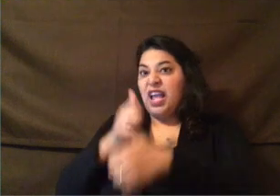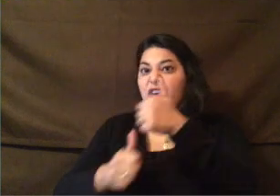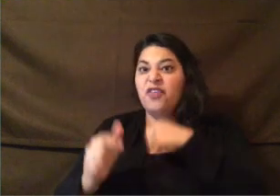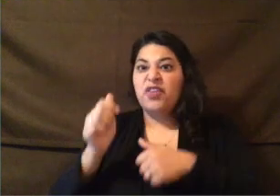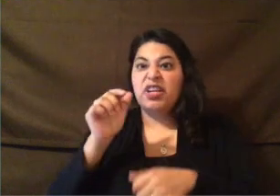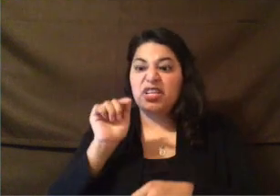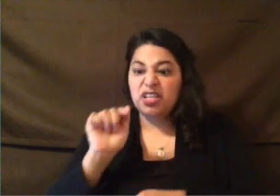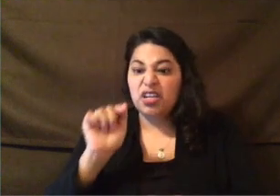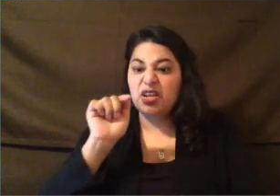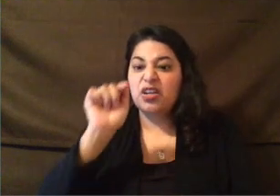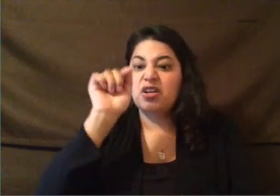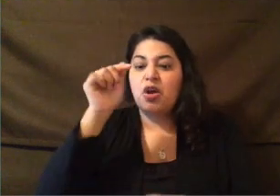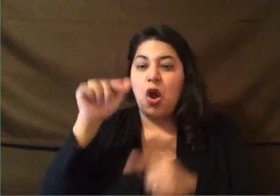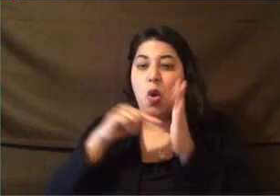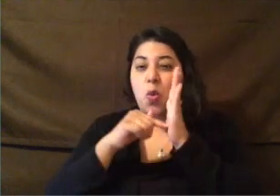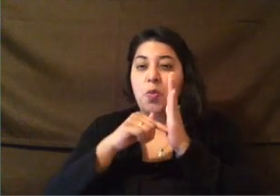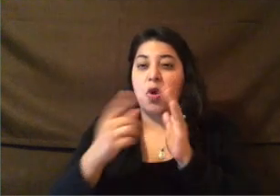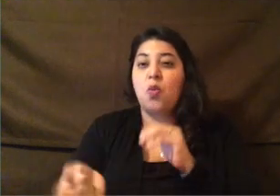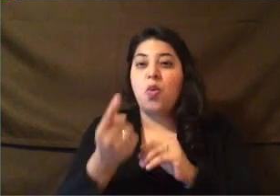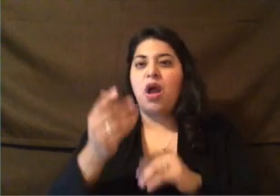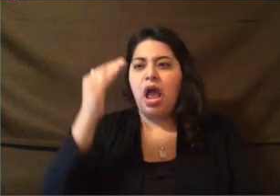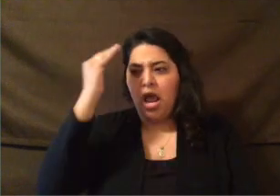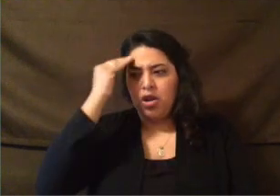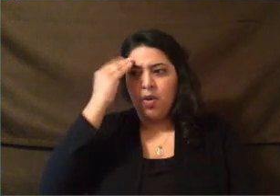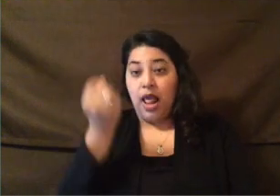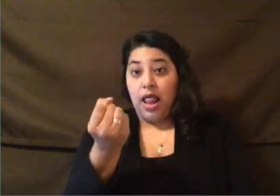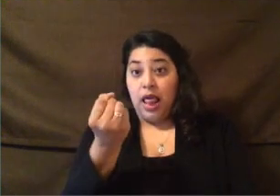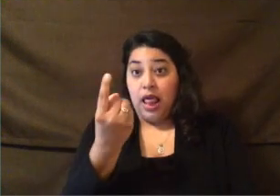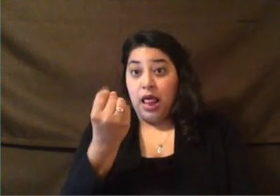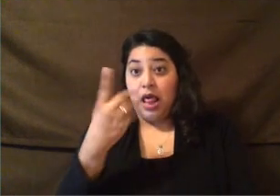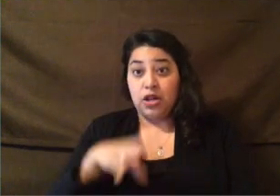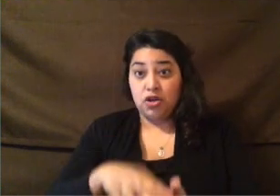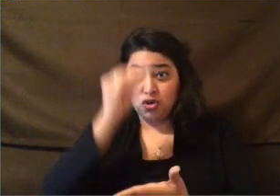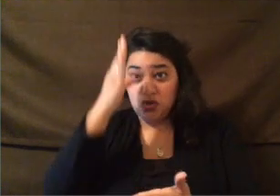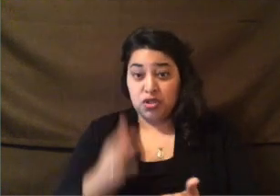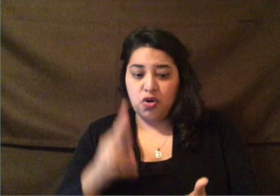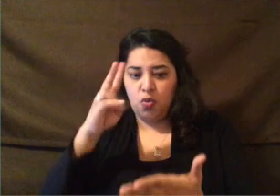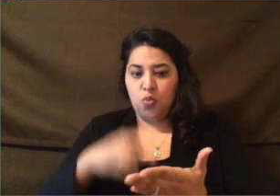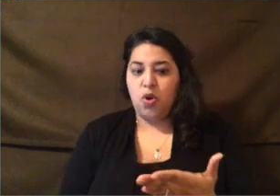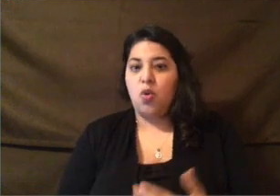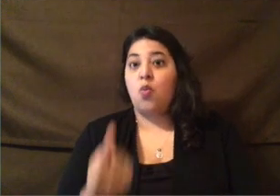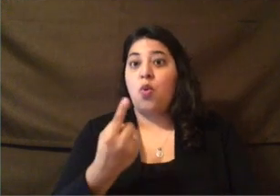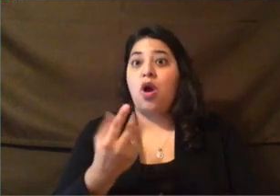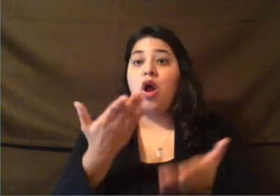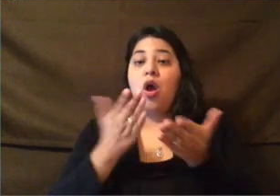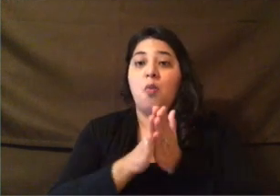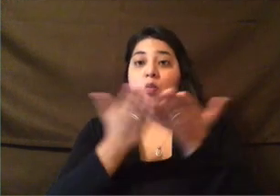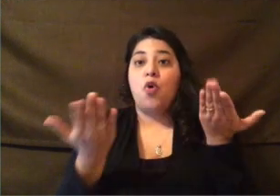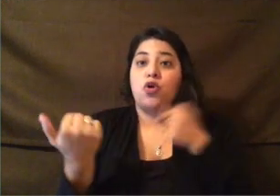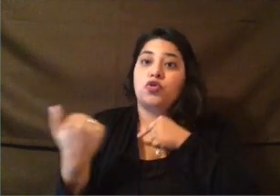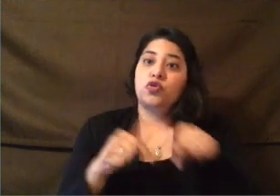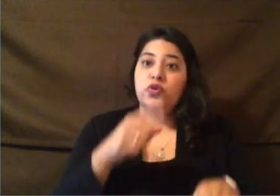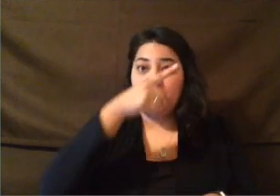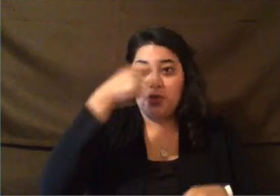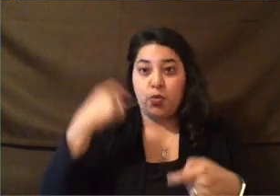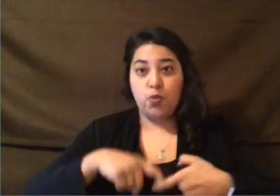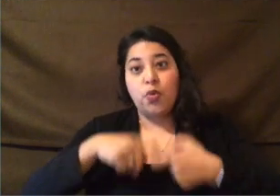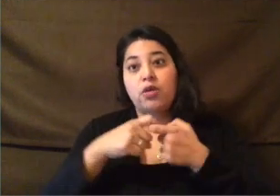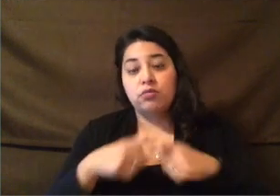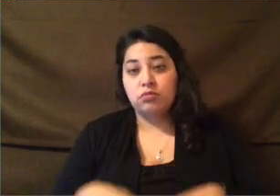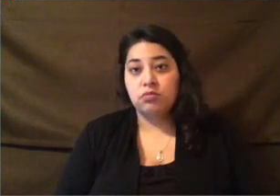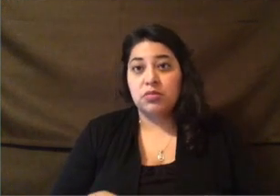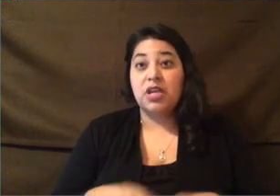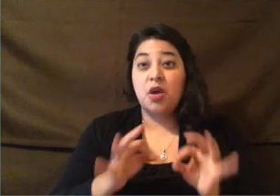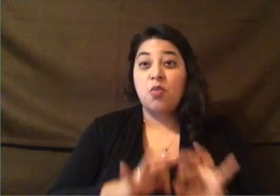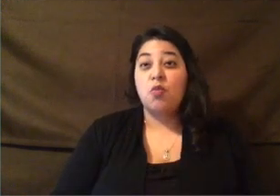column. Each dot represents 1. So when I count the dots, I know that 11 students read one book over